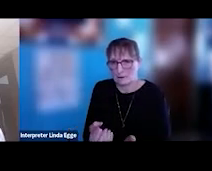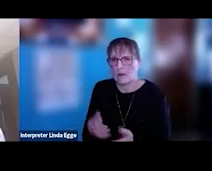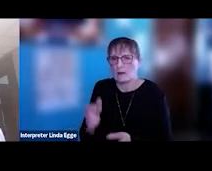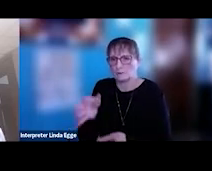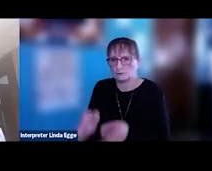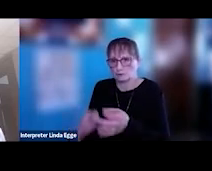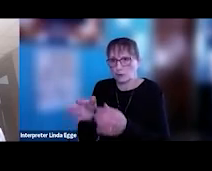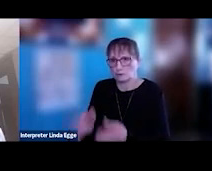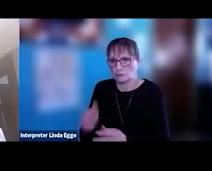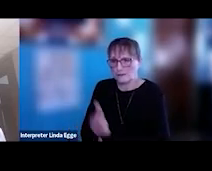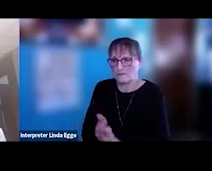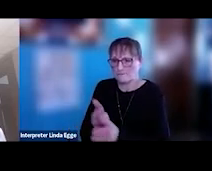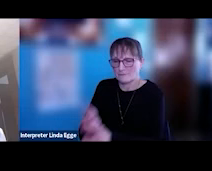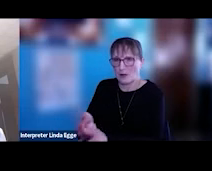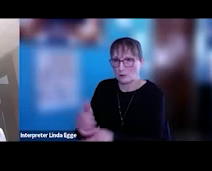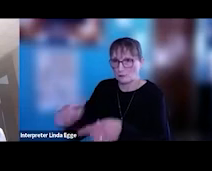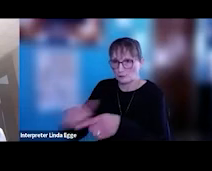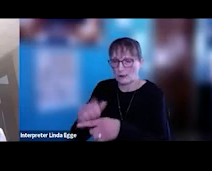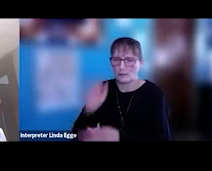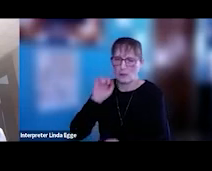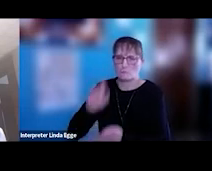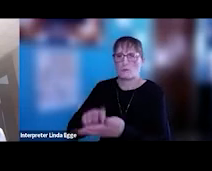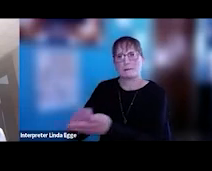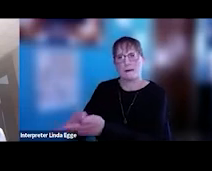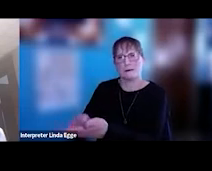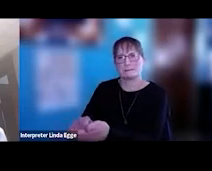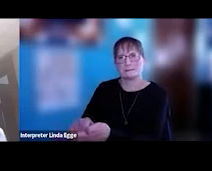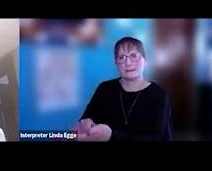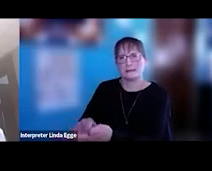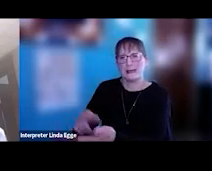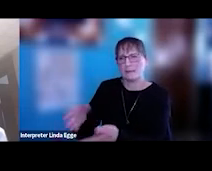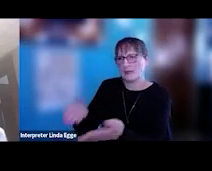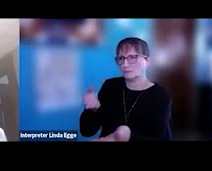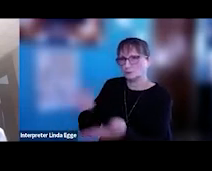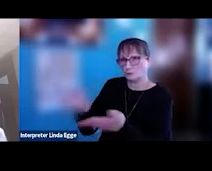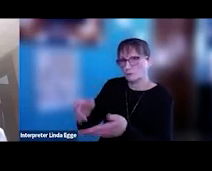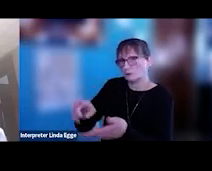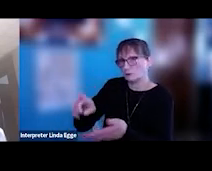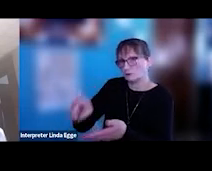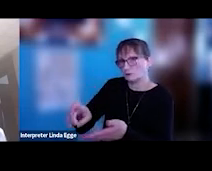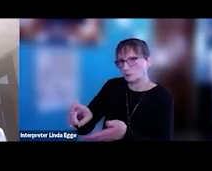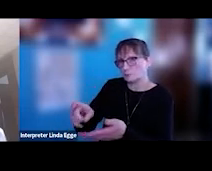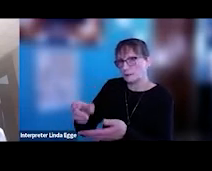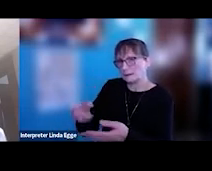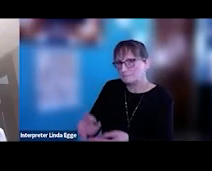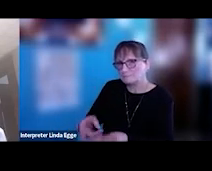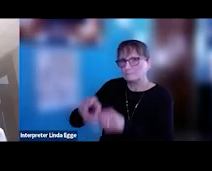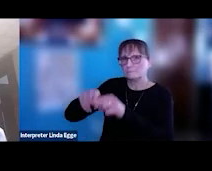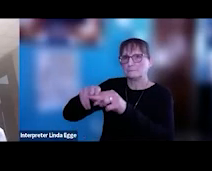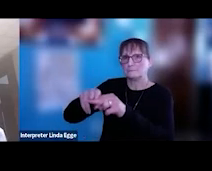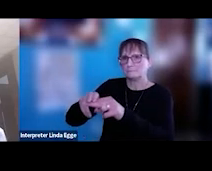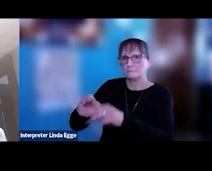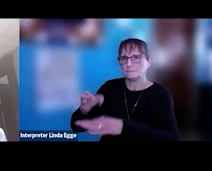judges following the training recognize that services should be enhanced.